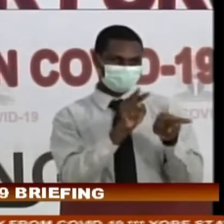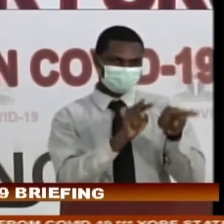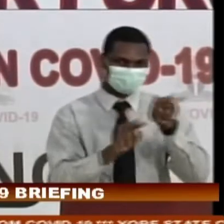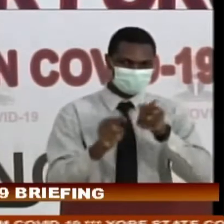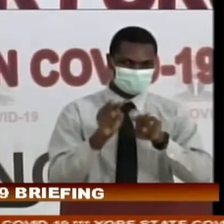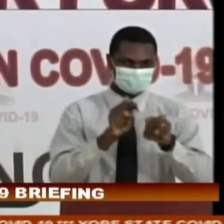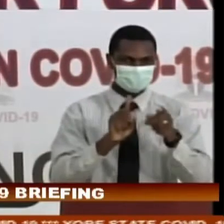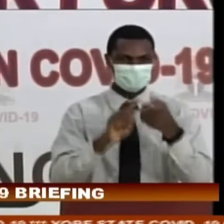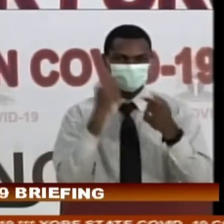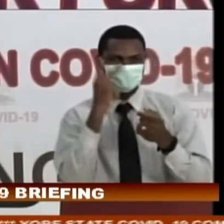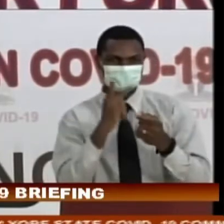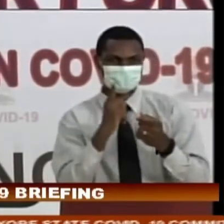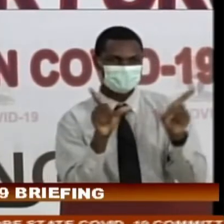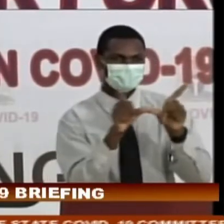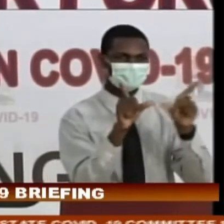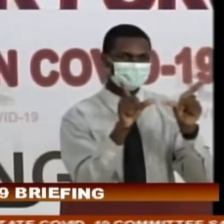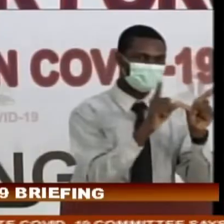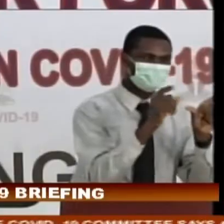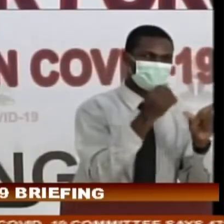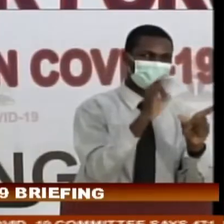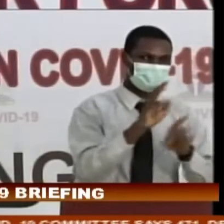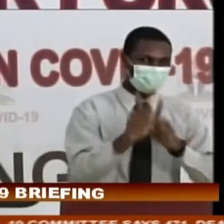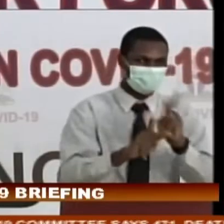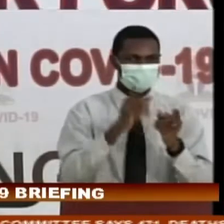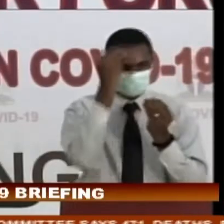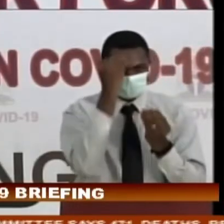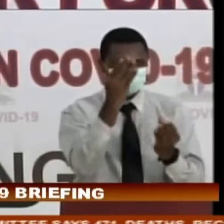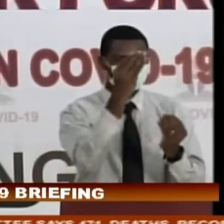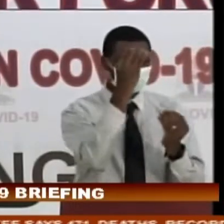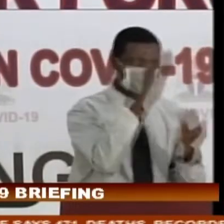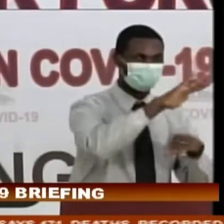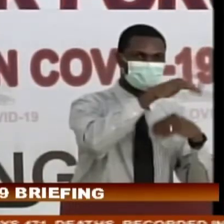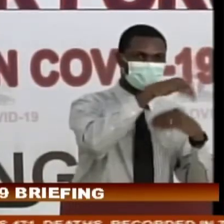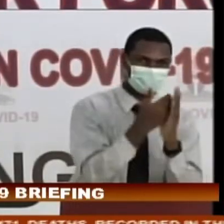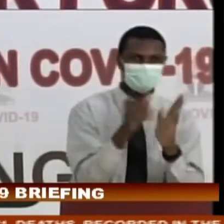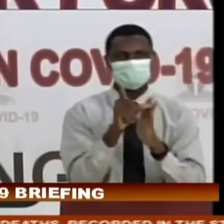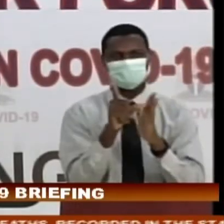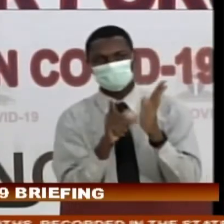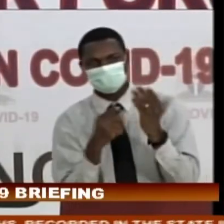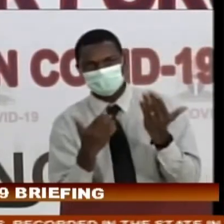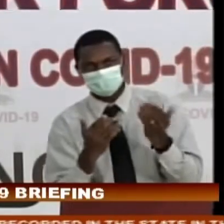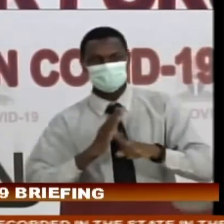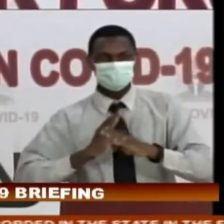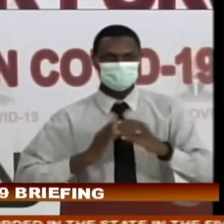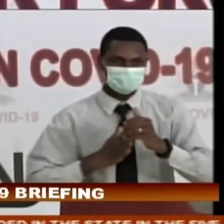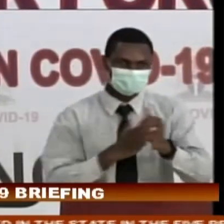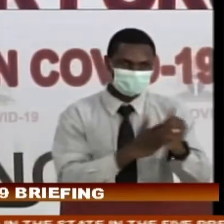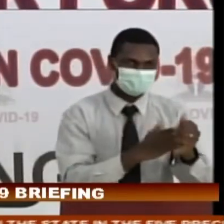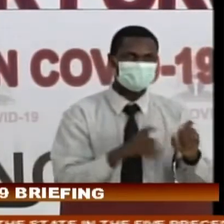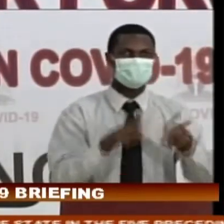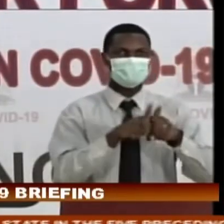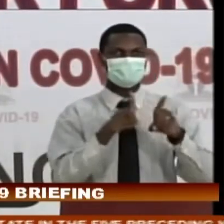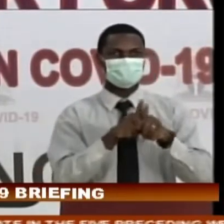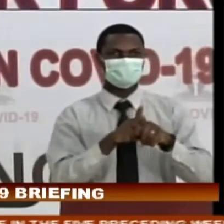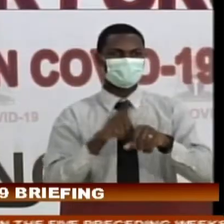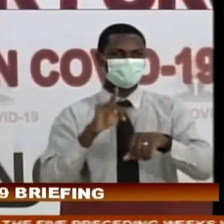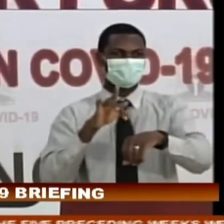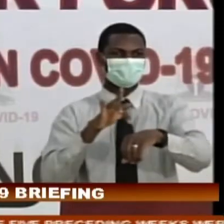LEL of compliance with the guidelines and the impact on slowing down the spread